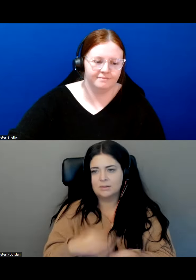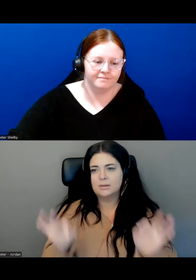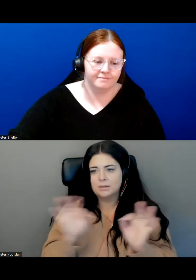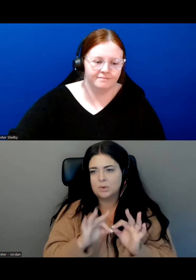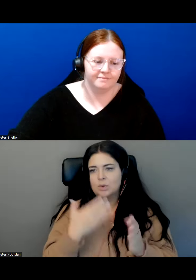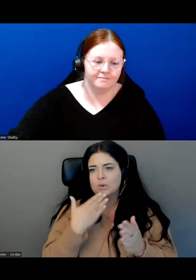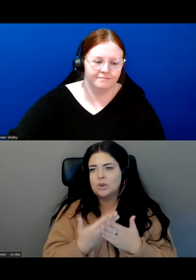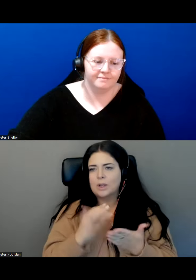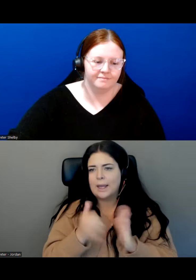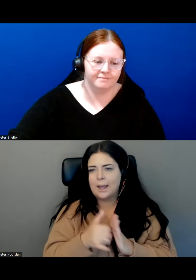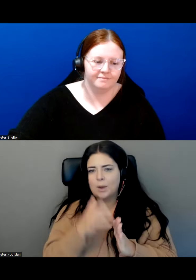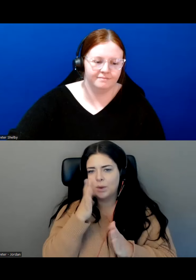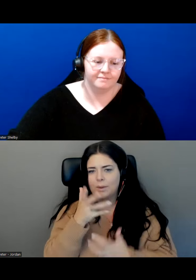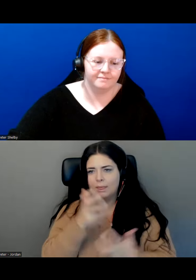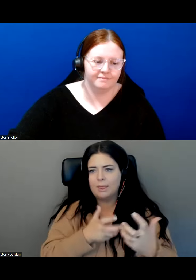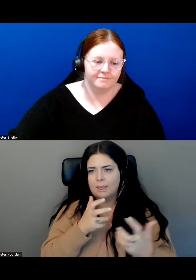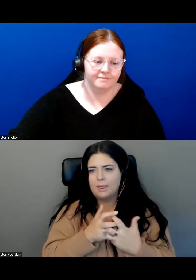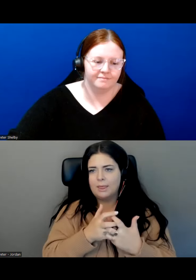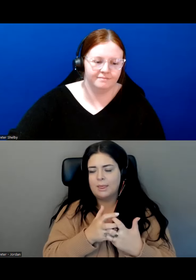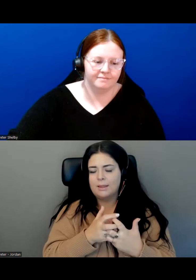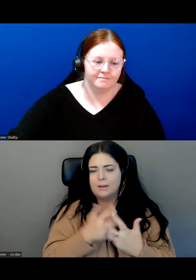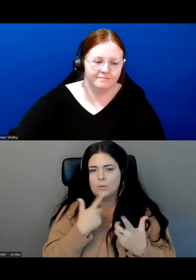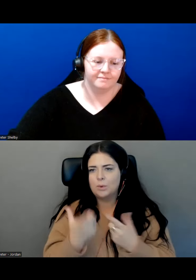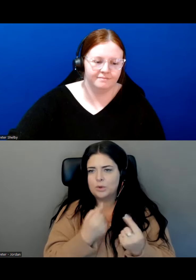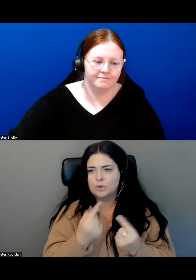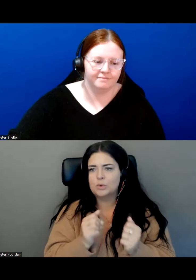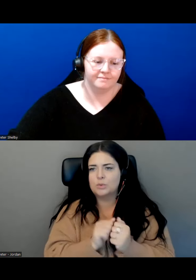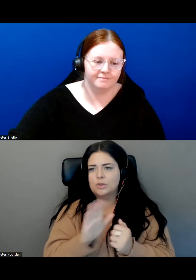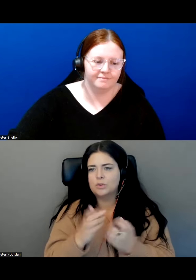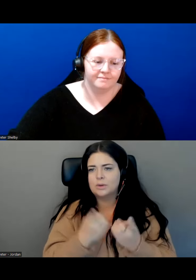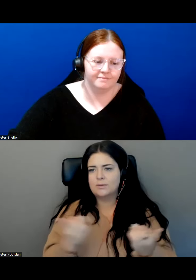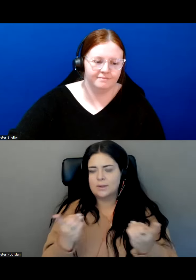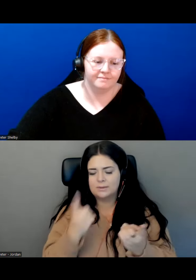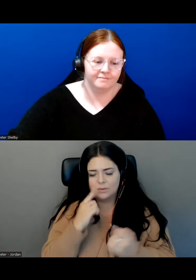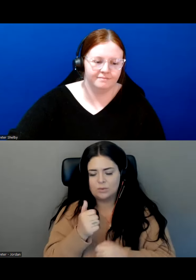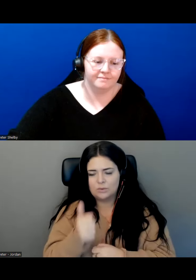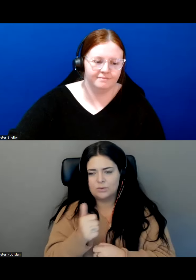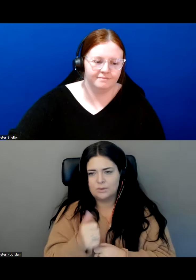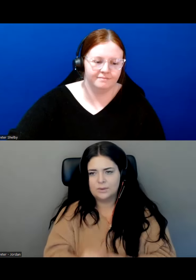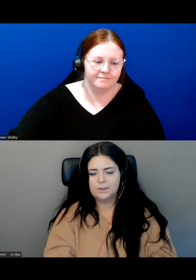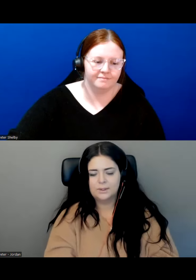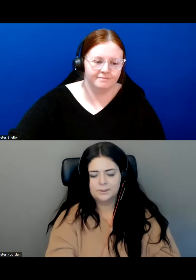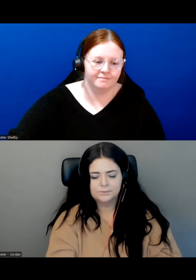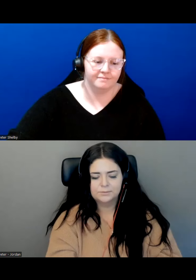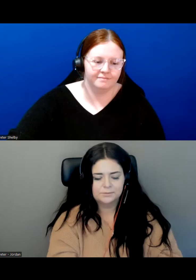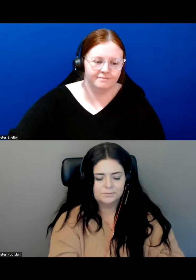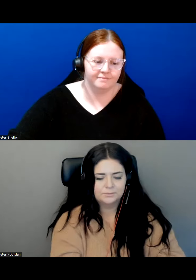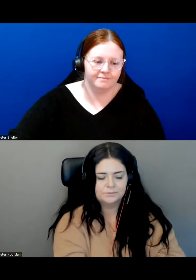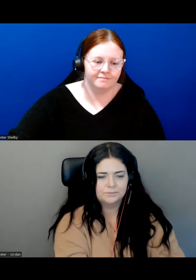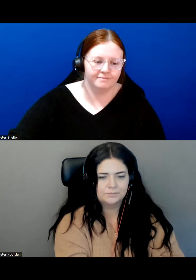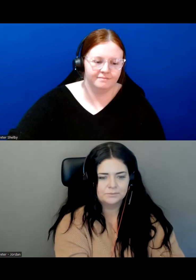governs how someone may fit their devices and program for their specific needs. Okay, thank